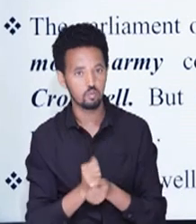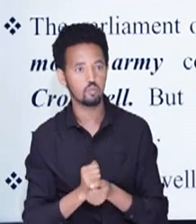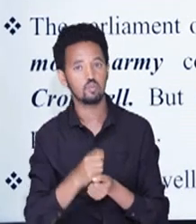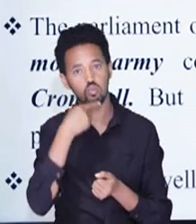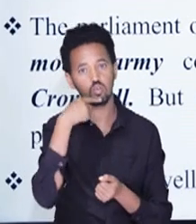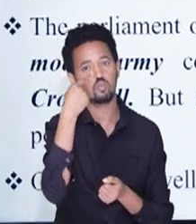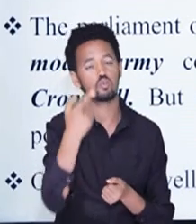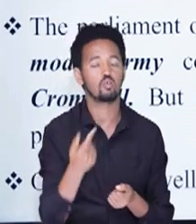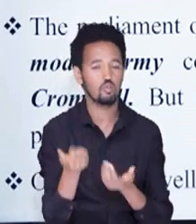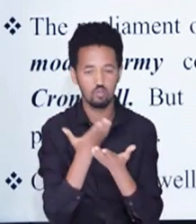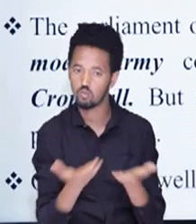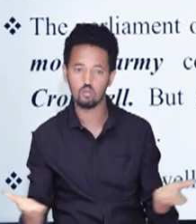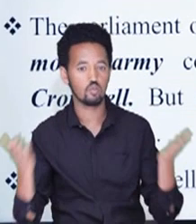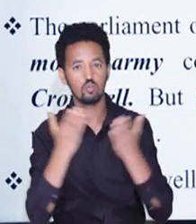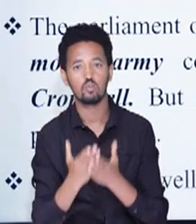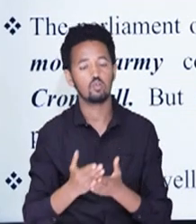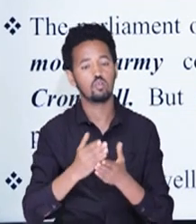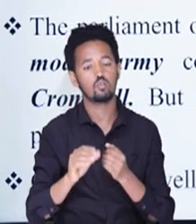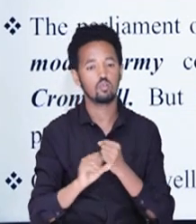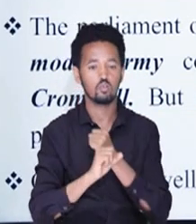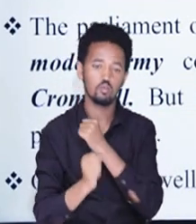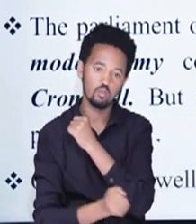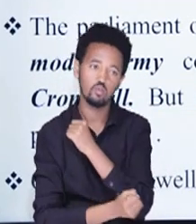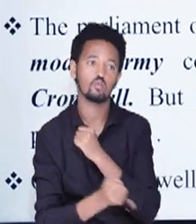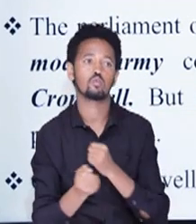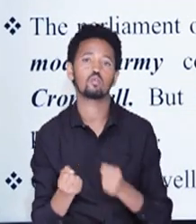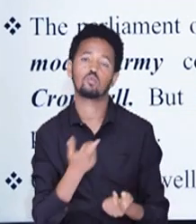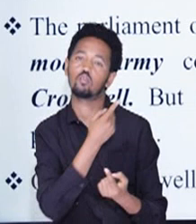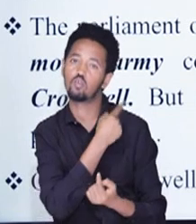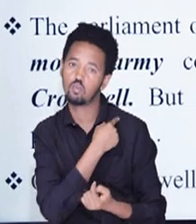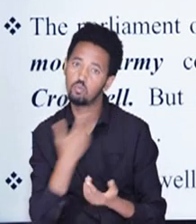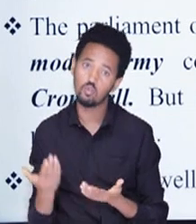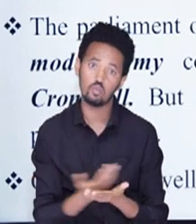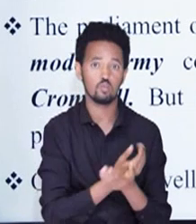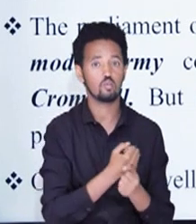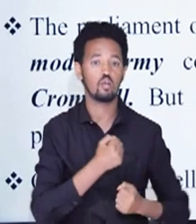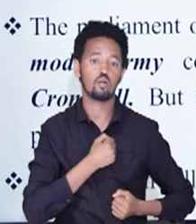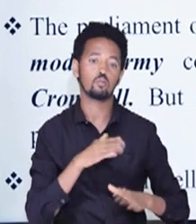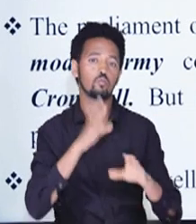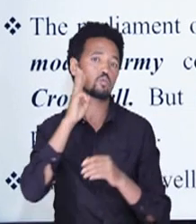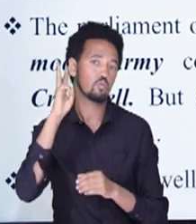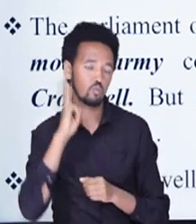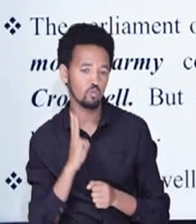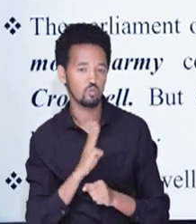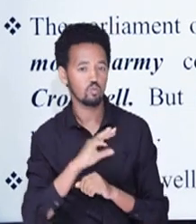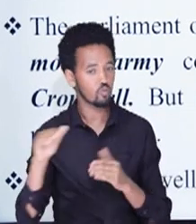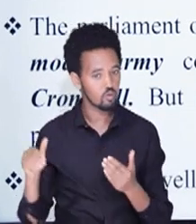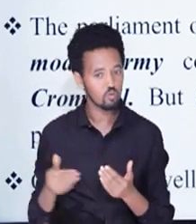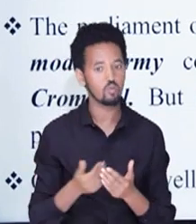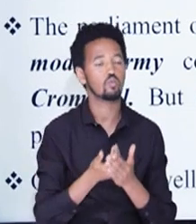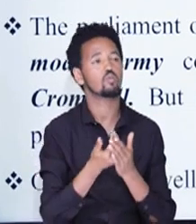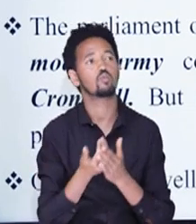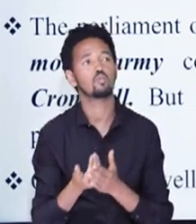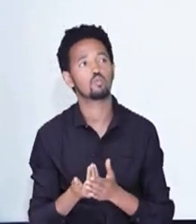Oliver Cromwell. The main principal leader of the New Model Army was Oliver